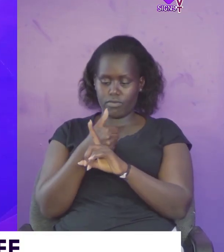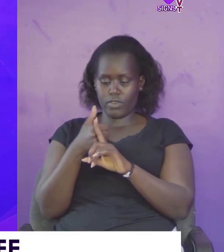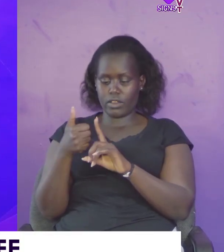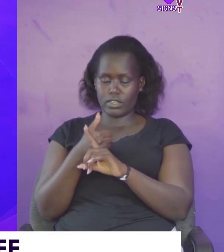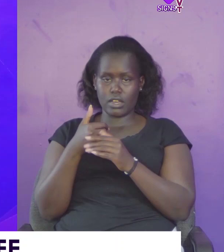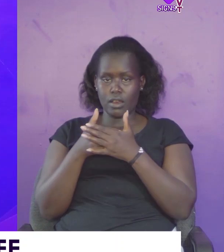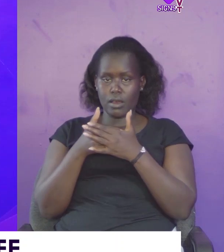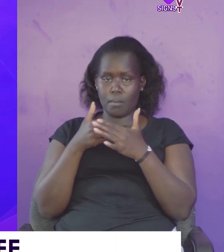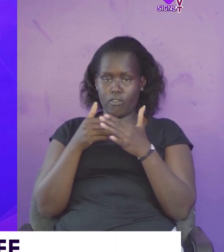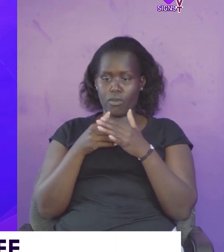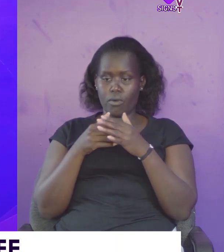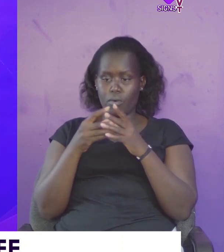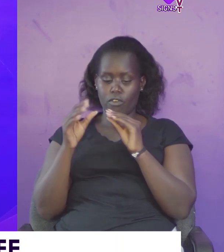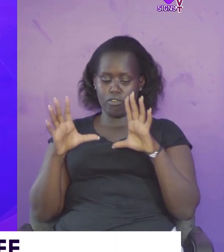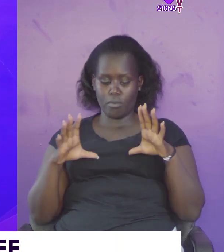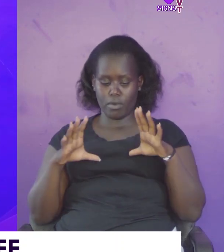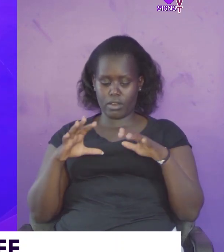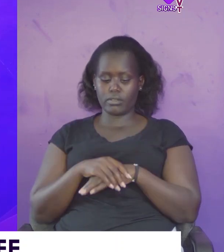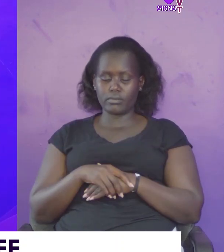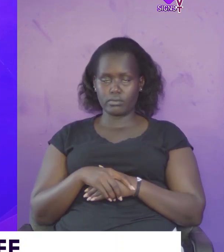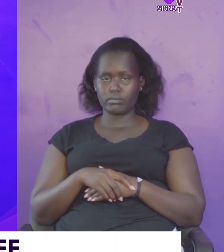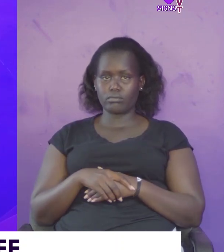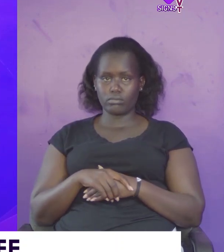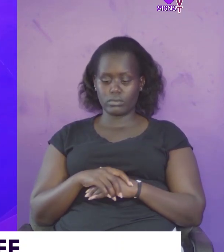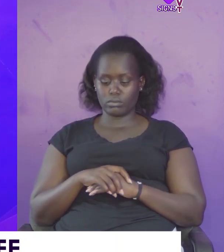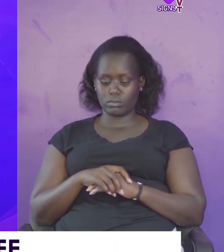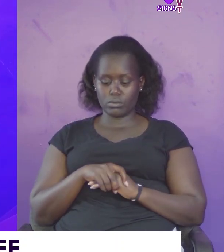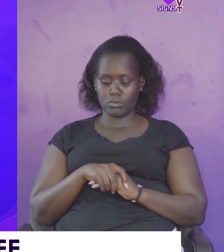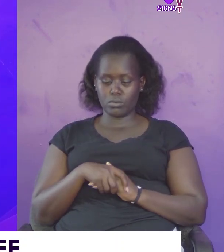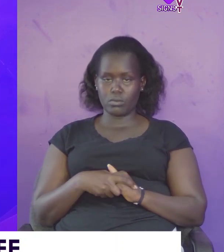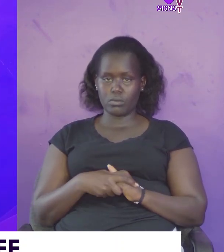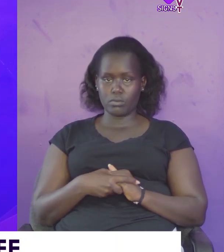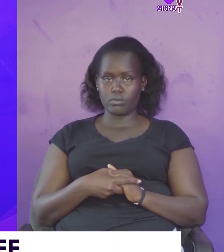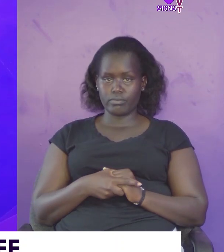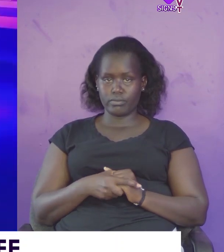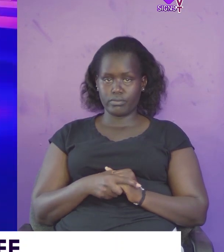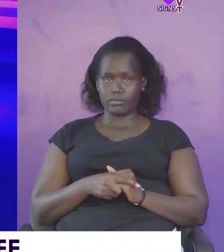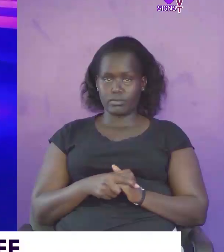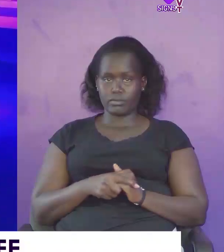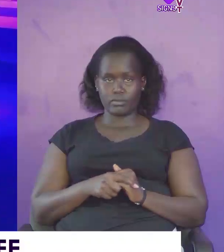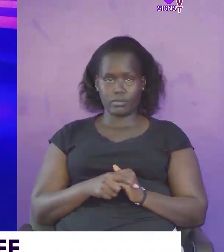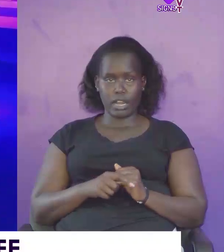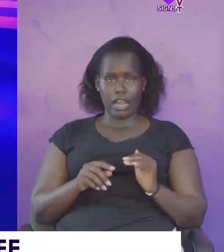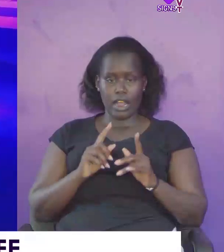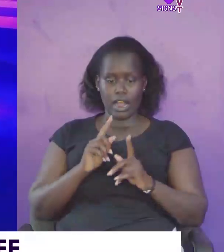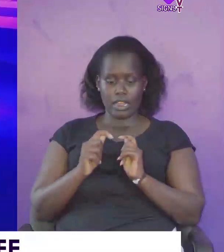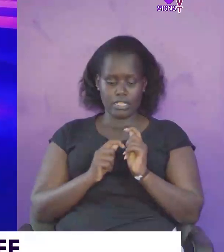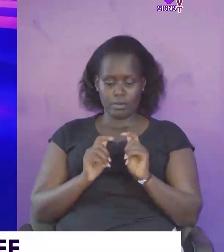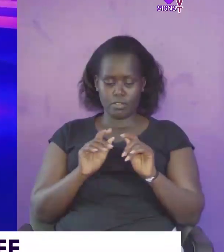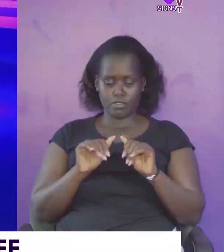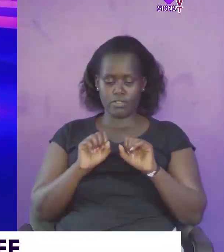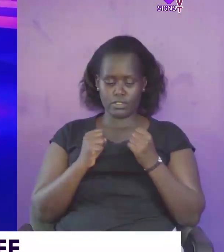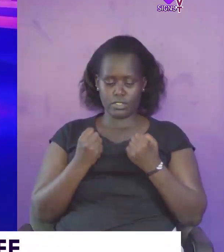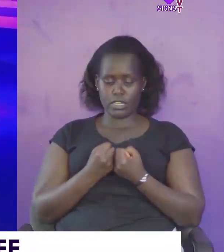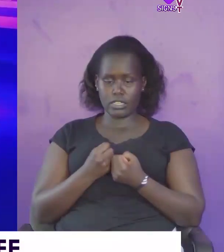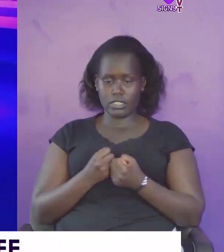before we go for break. Don't you think so? Yeah, that is prevalent, especially in the kind of society that we are in. Yeah. It is a